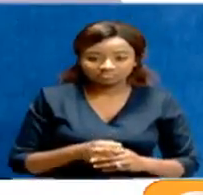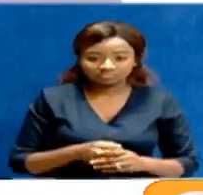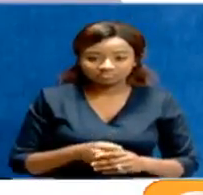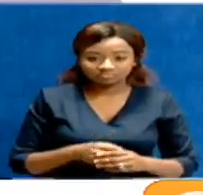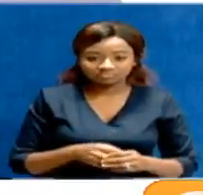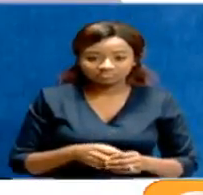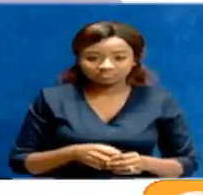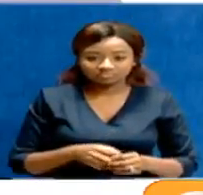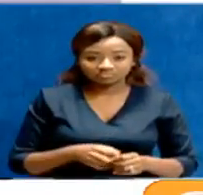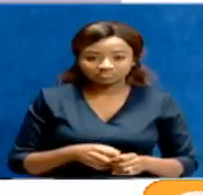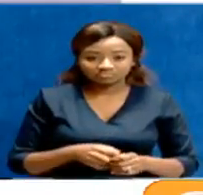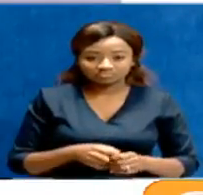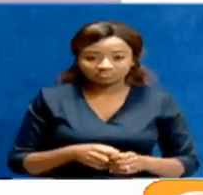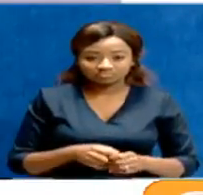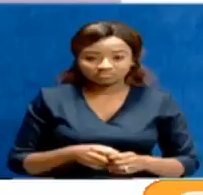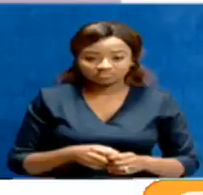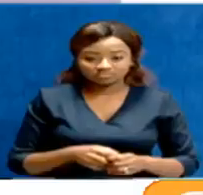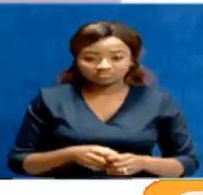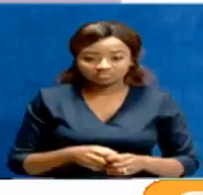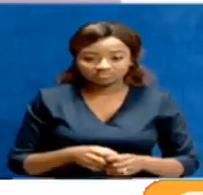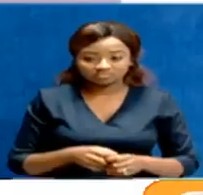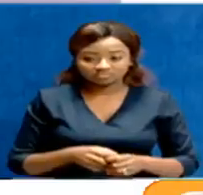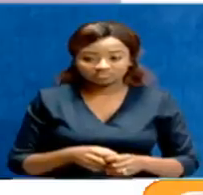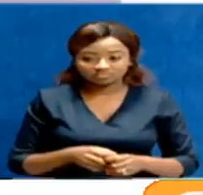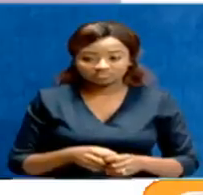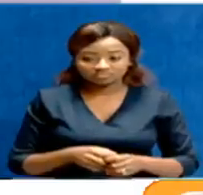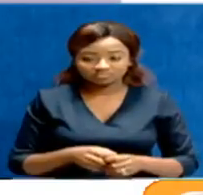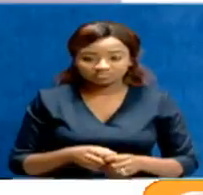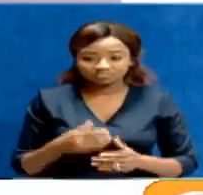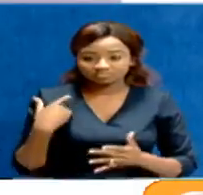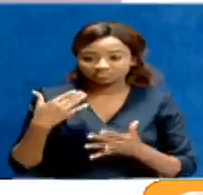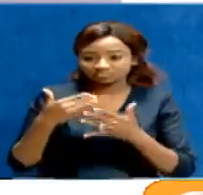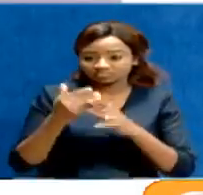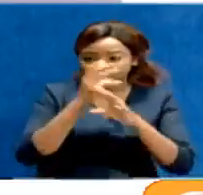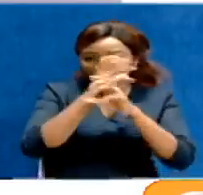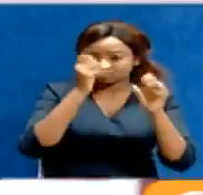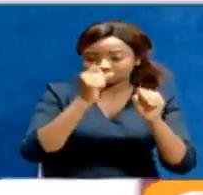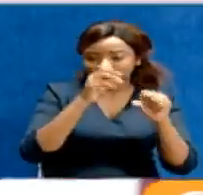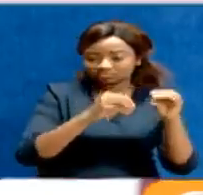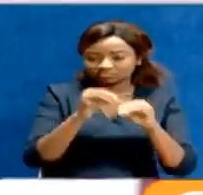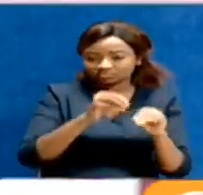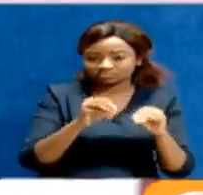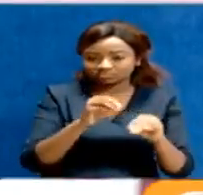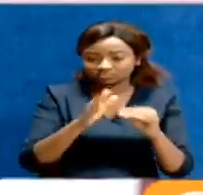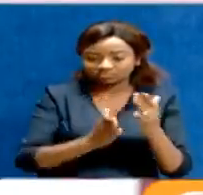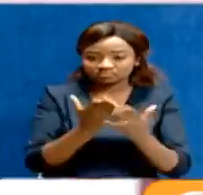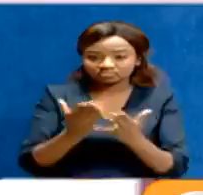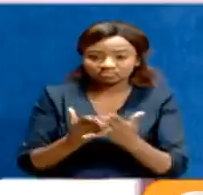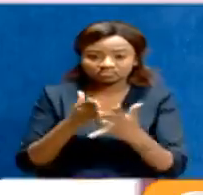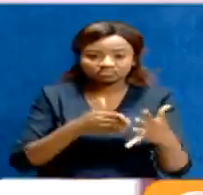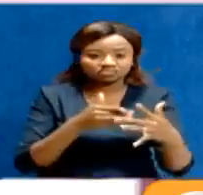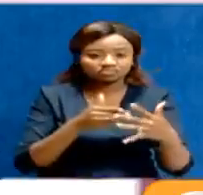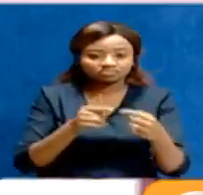of it in the manner the court has handled the last three presidential election petitions? My issue is